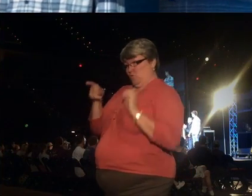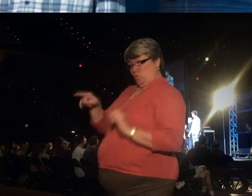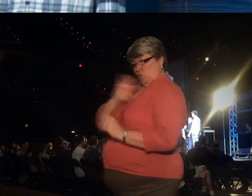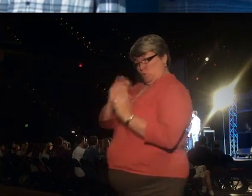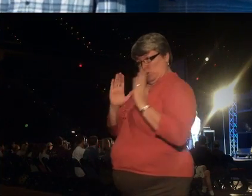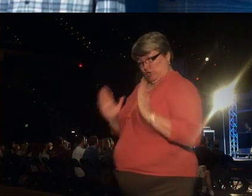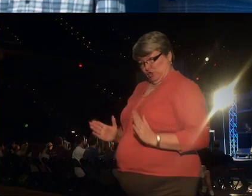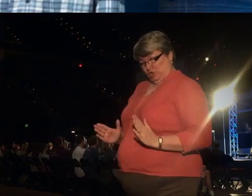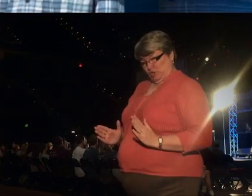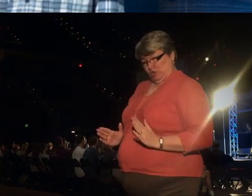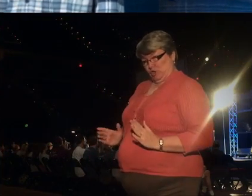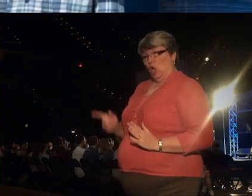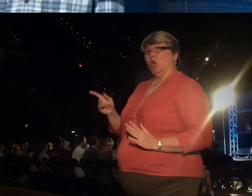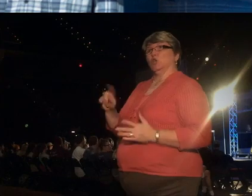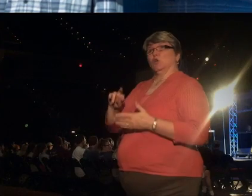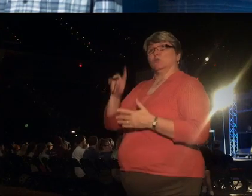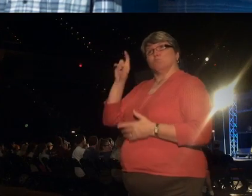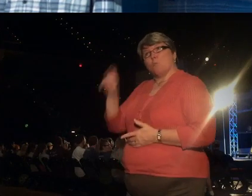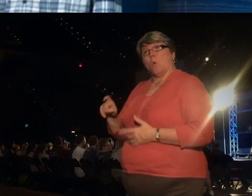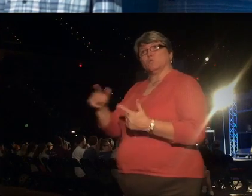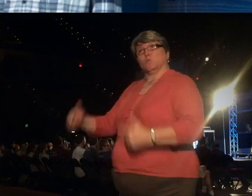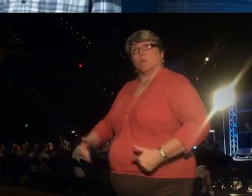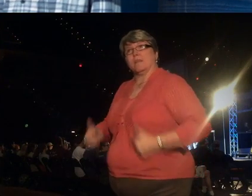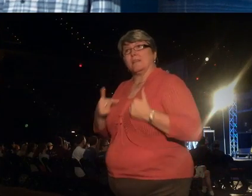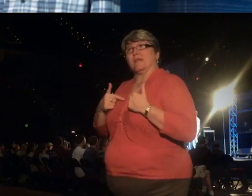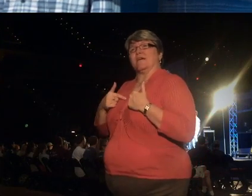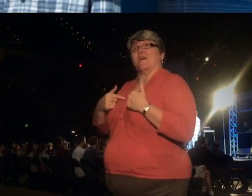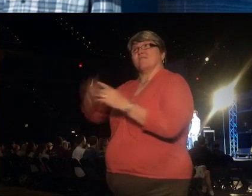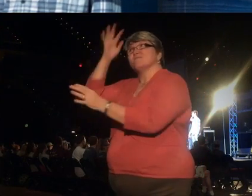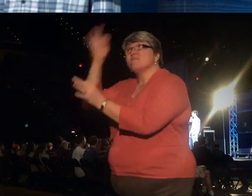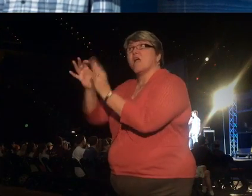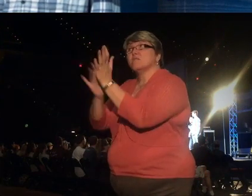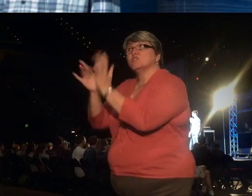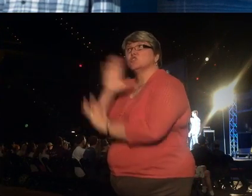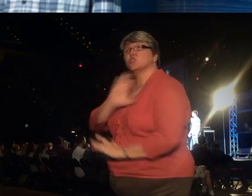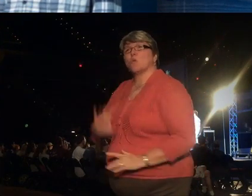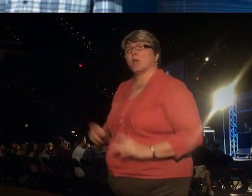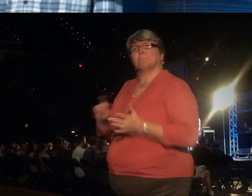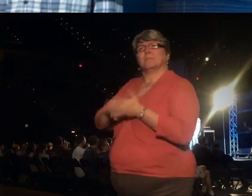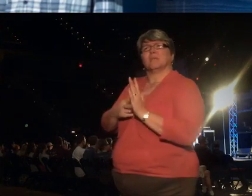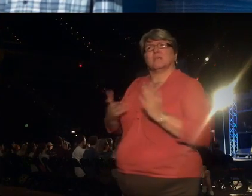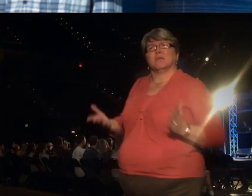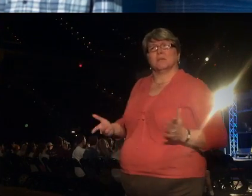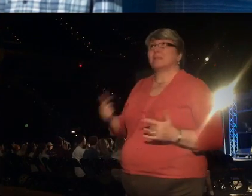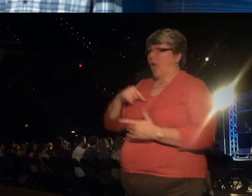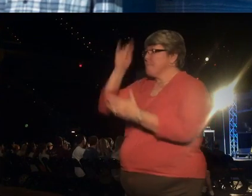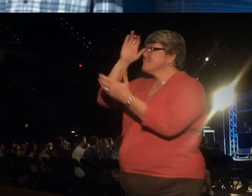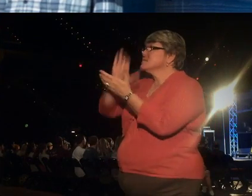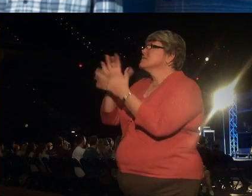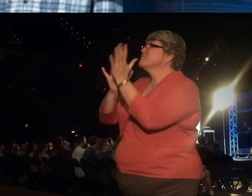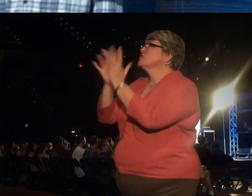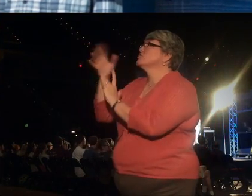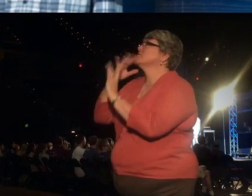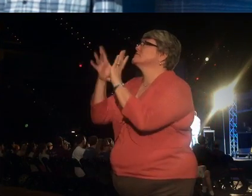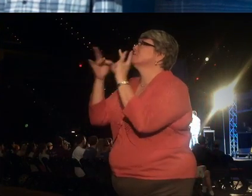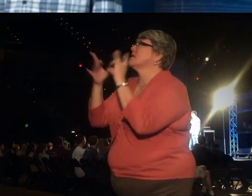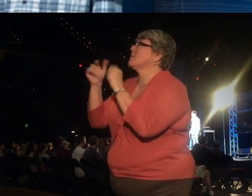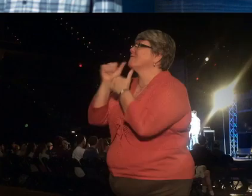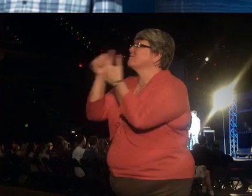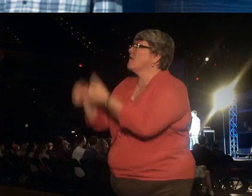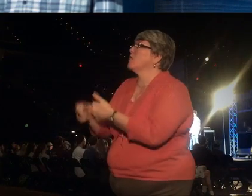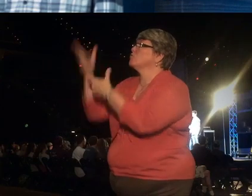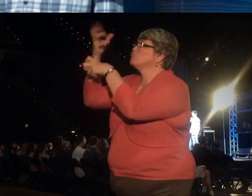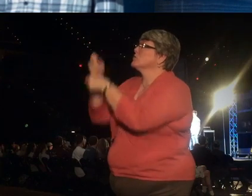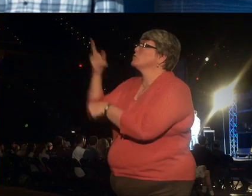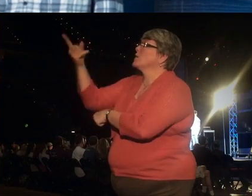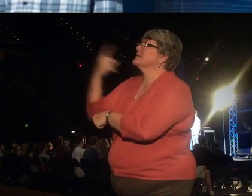Christian, you're meant to live by faith. Faith in who? Jesus Christ. What does that mean? It means I believe what he says, and I want to do what he says, and I want to trust what he says, I